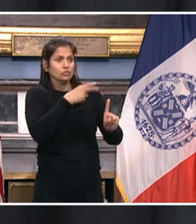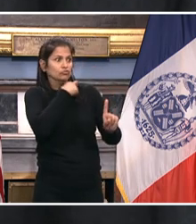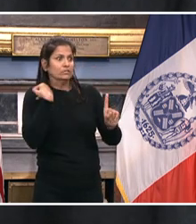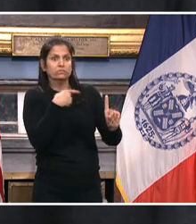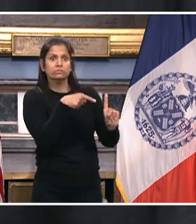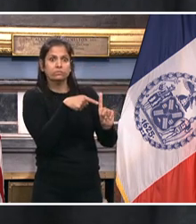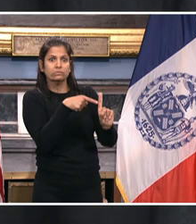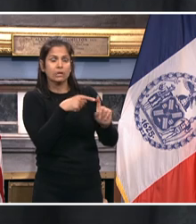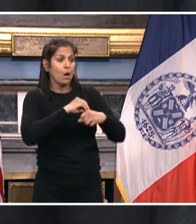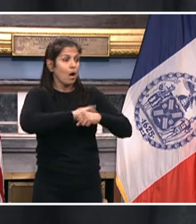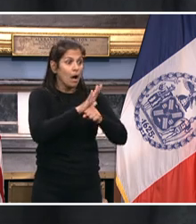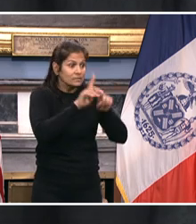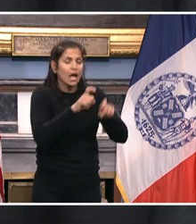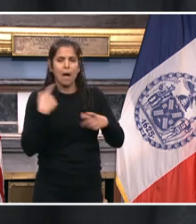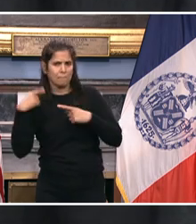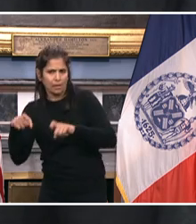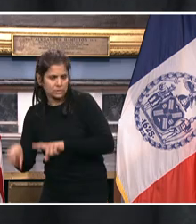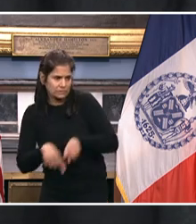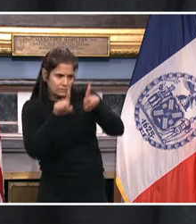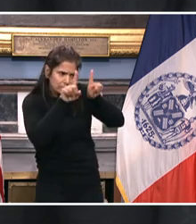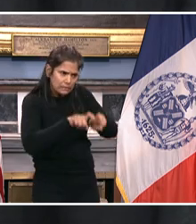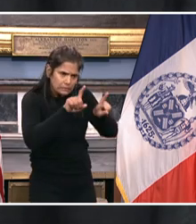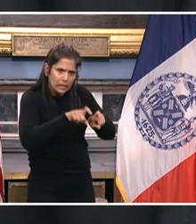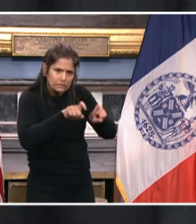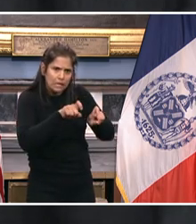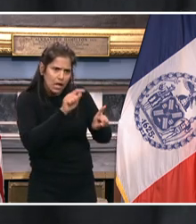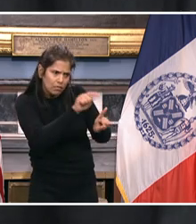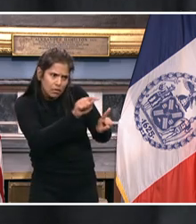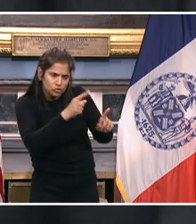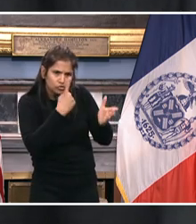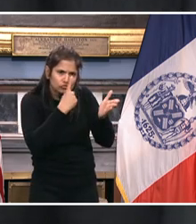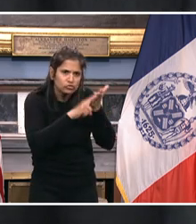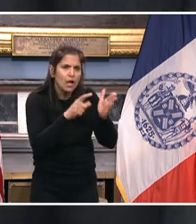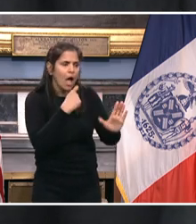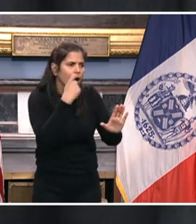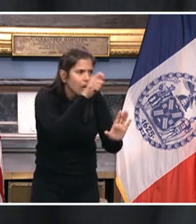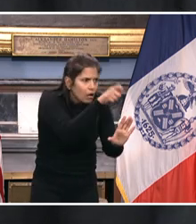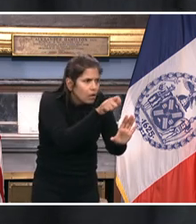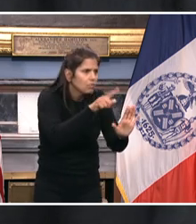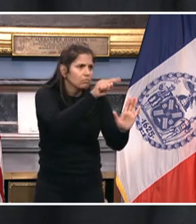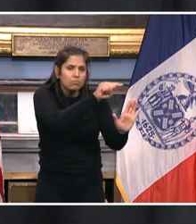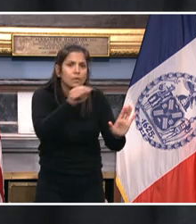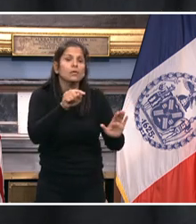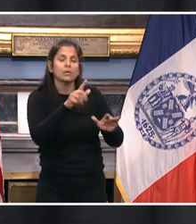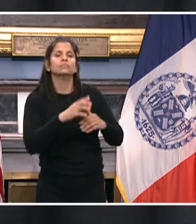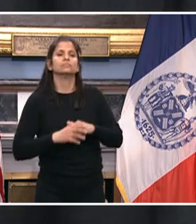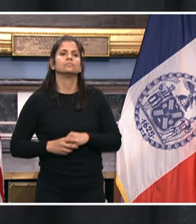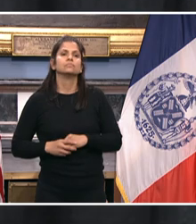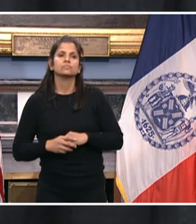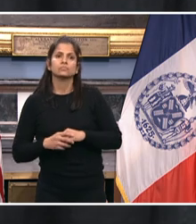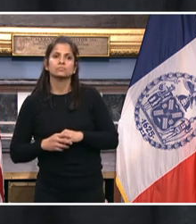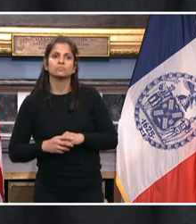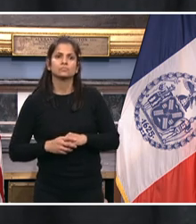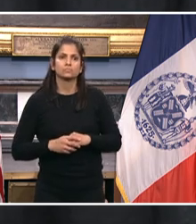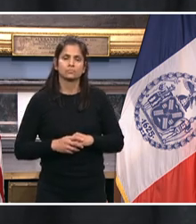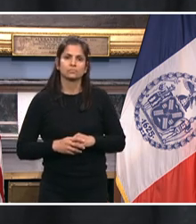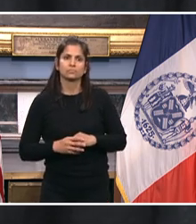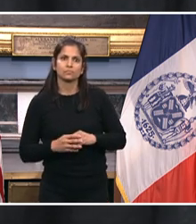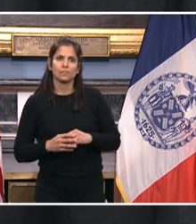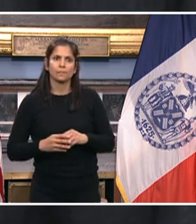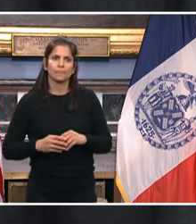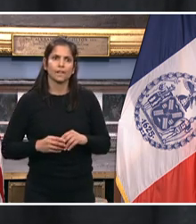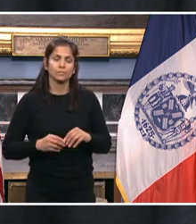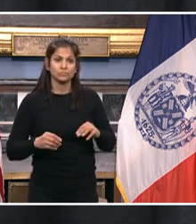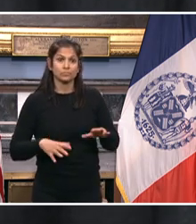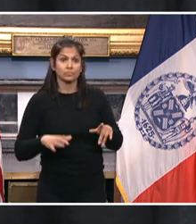living in facilities that are run by the government or sponsored by the government, supported by the government, we have folks in isolation who